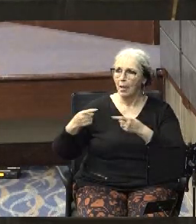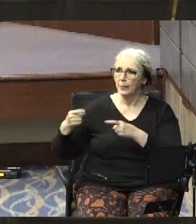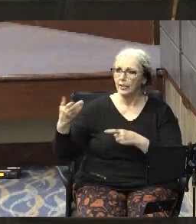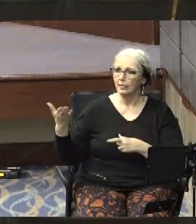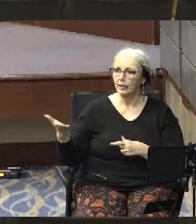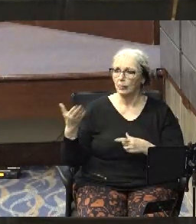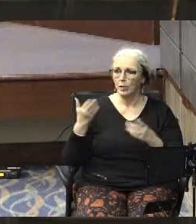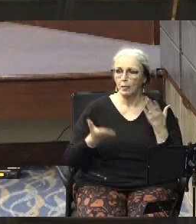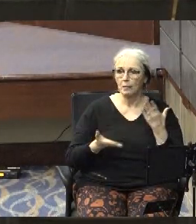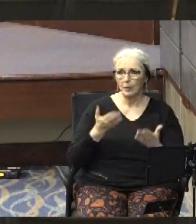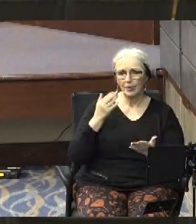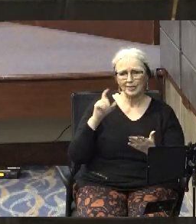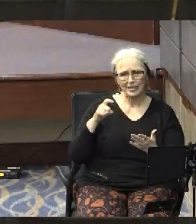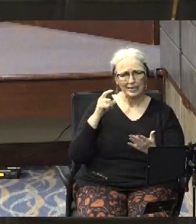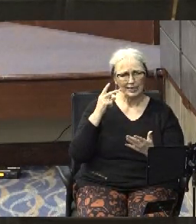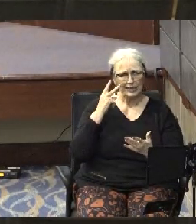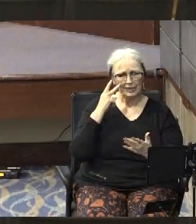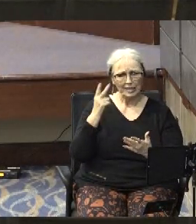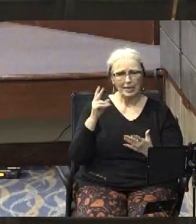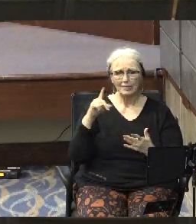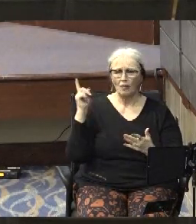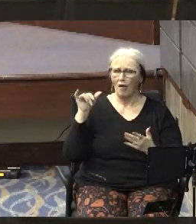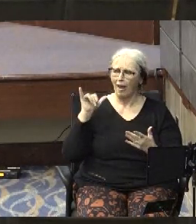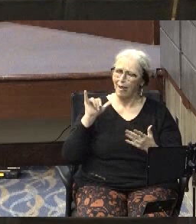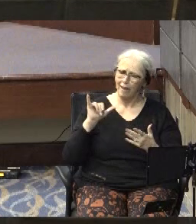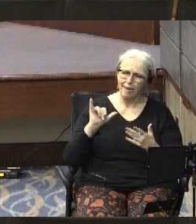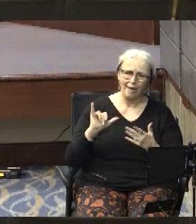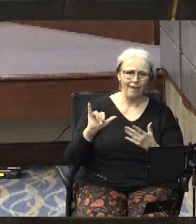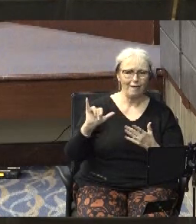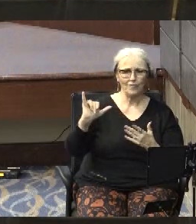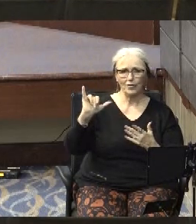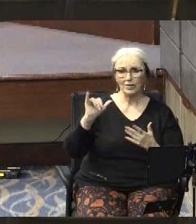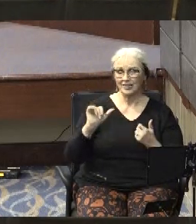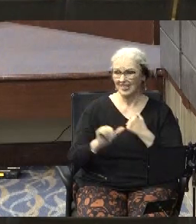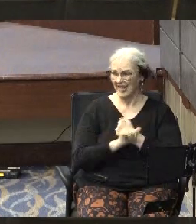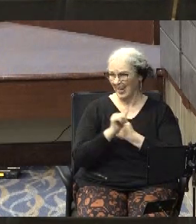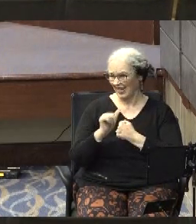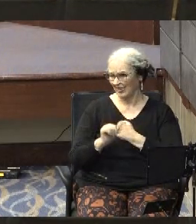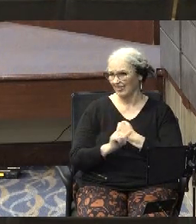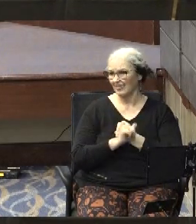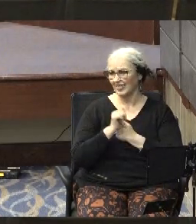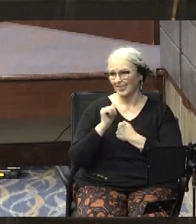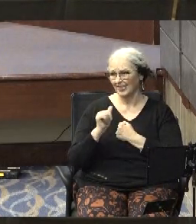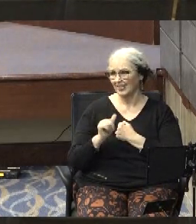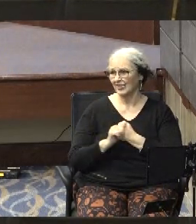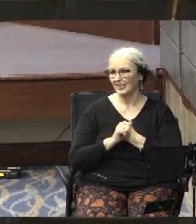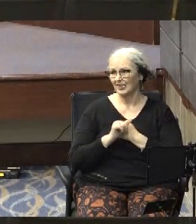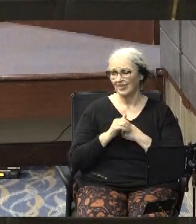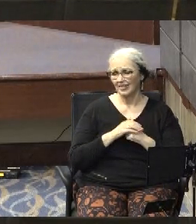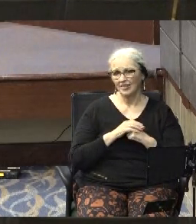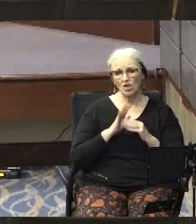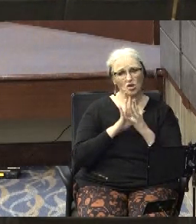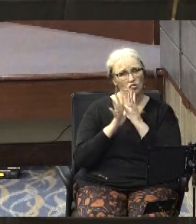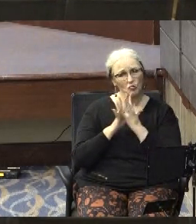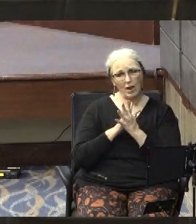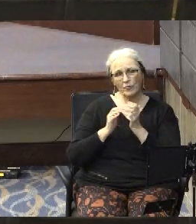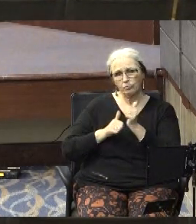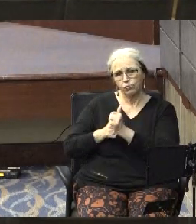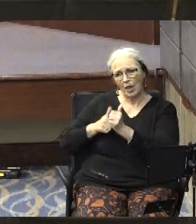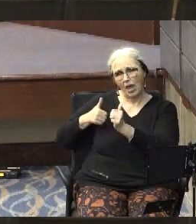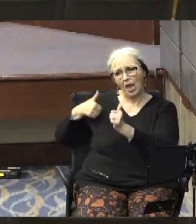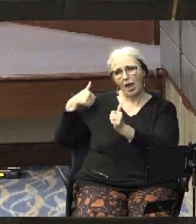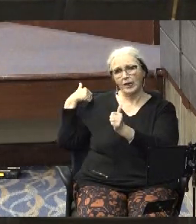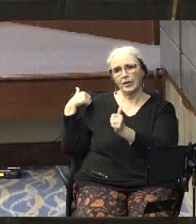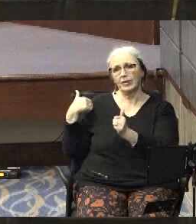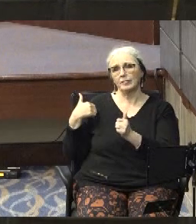need to look at that because it takes you forever and it's really dangerous at some point in time. The traffic backup waiting